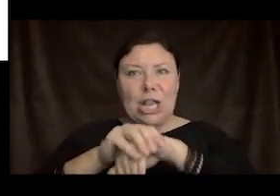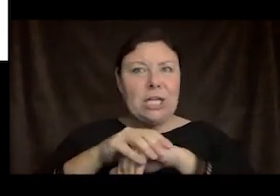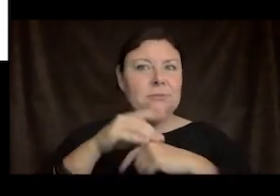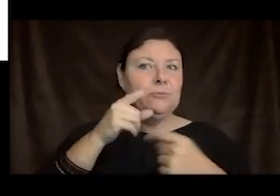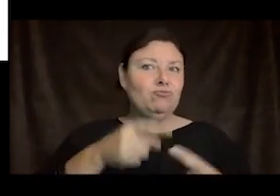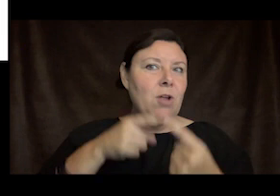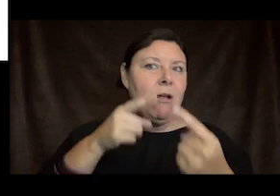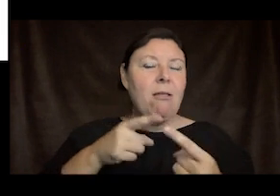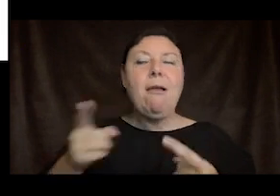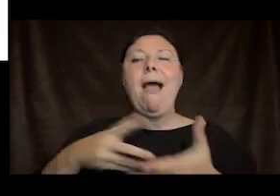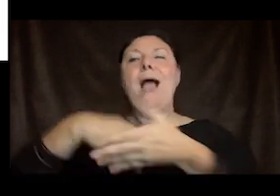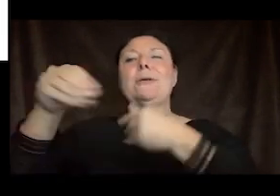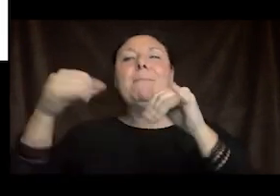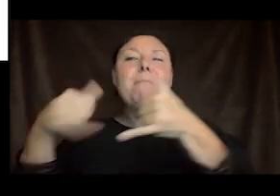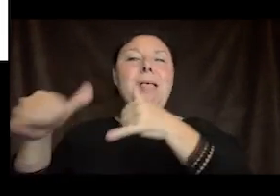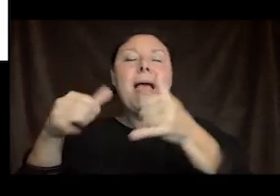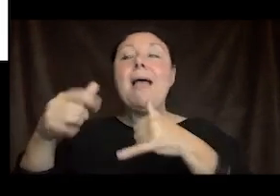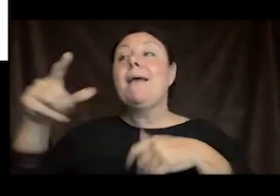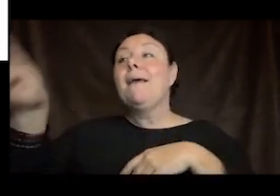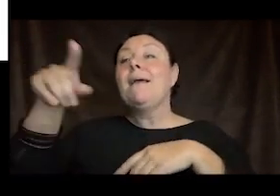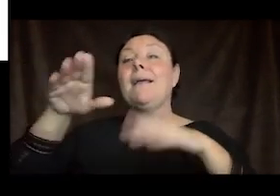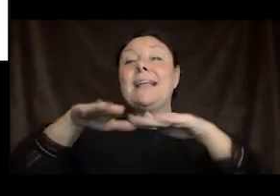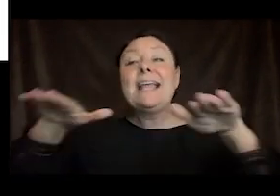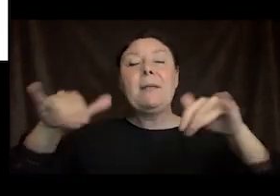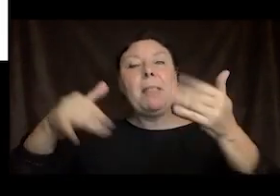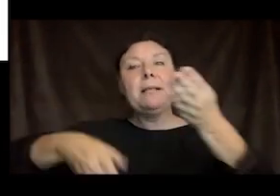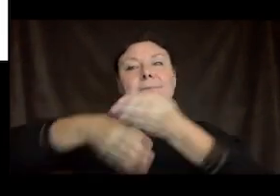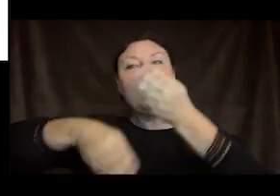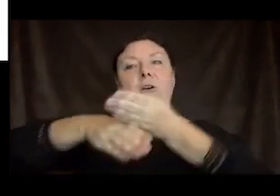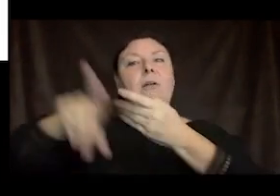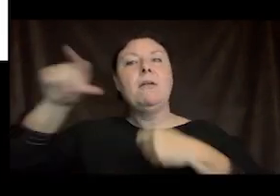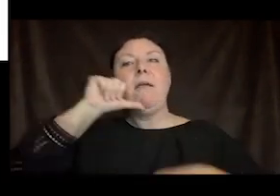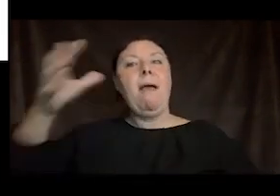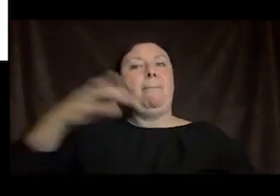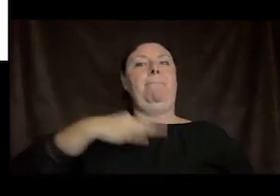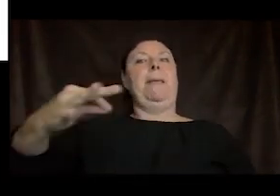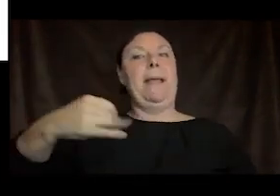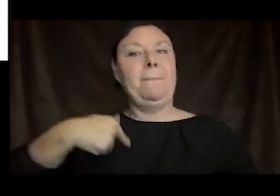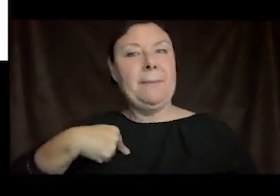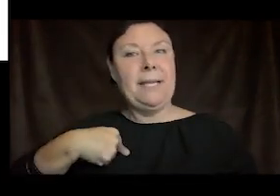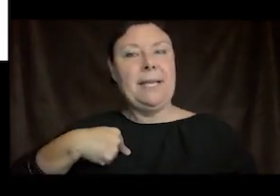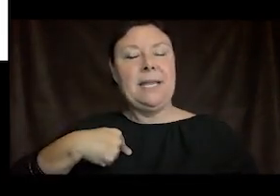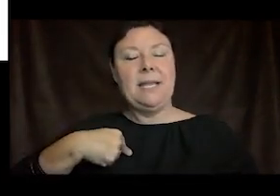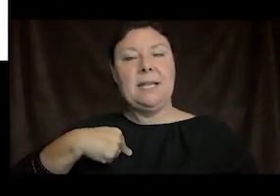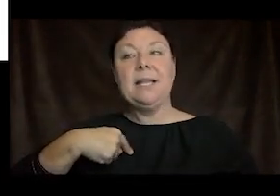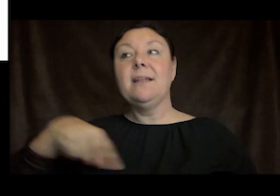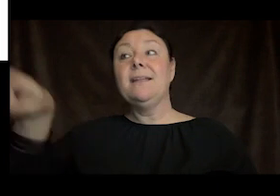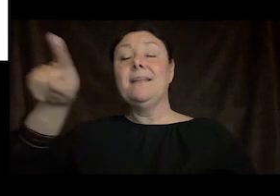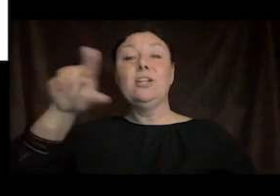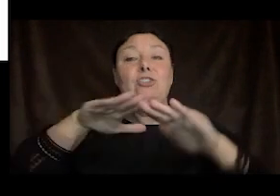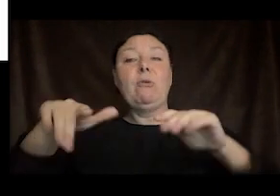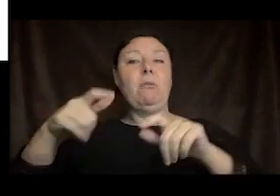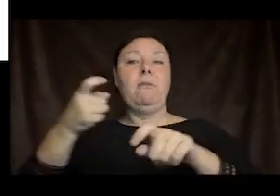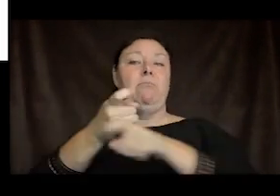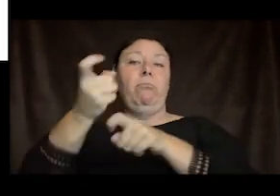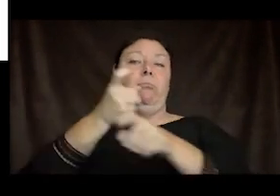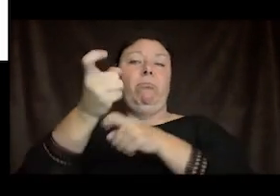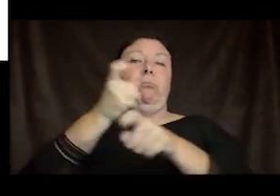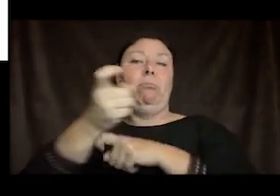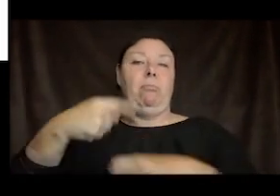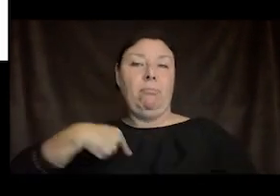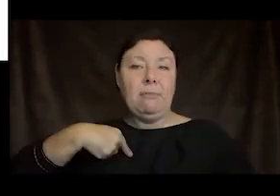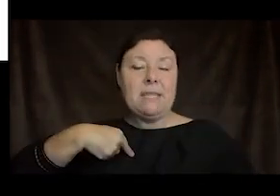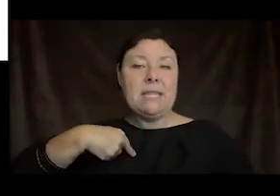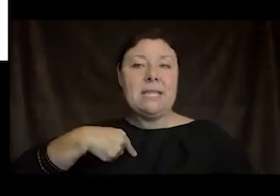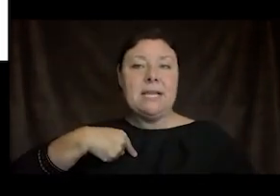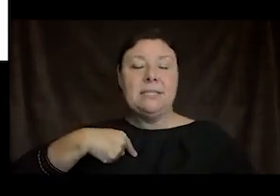the children play soccer, he's not chosen. And the children make fun of him. And then